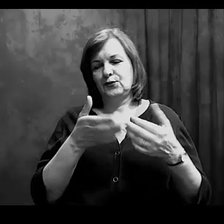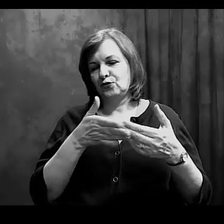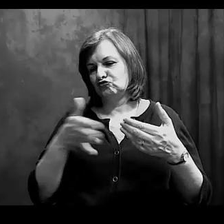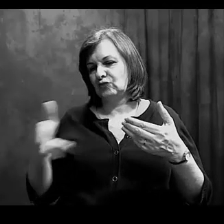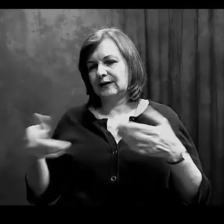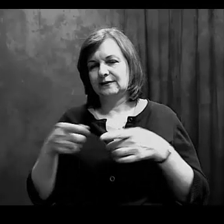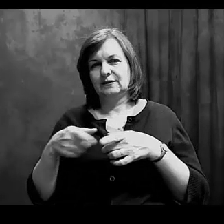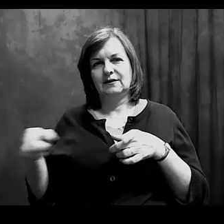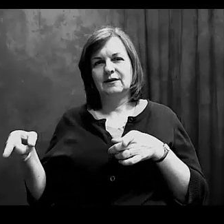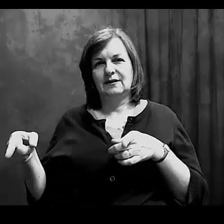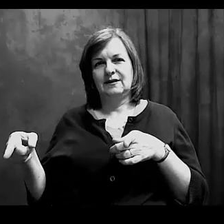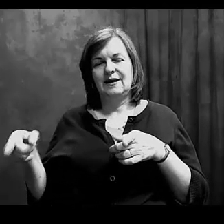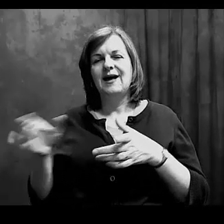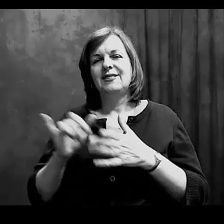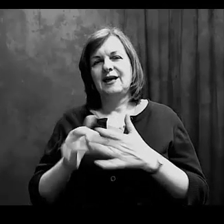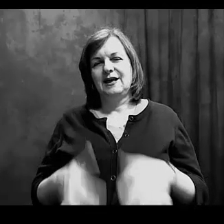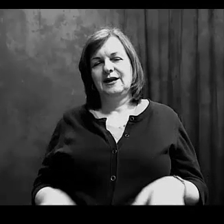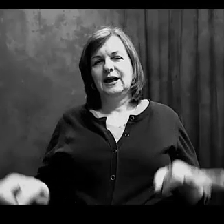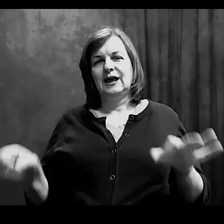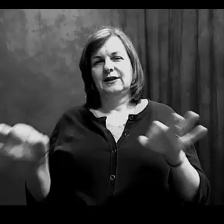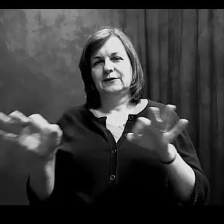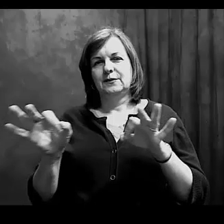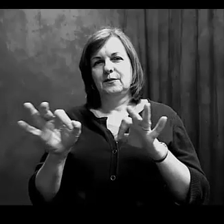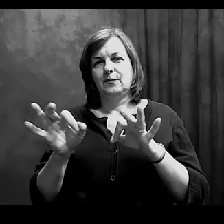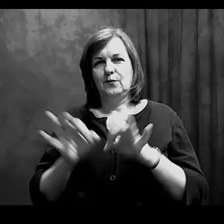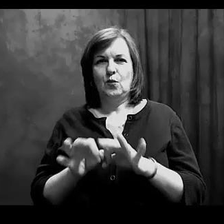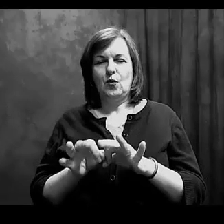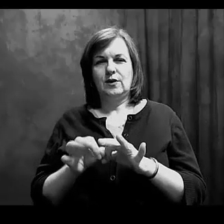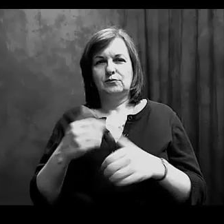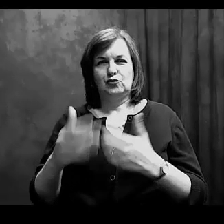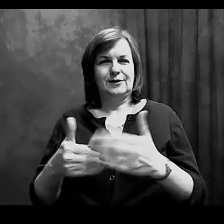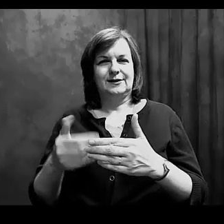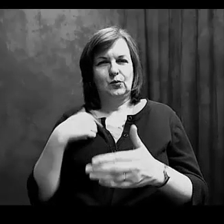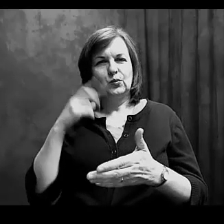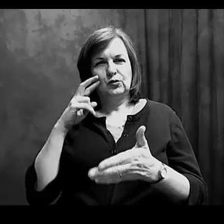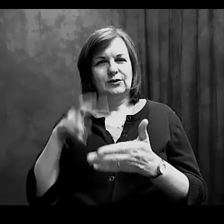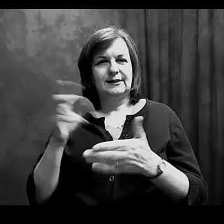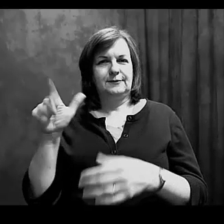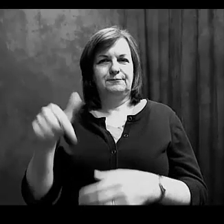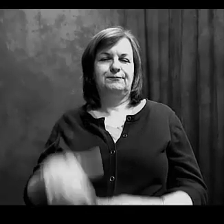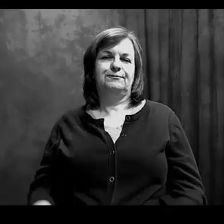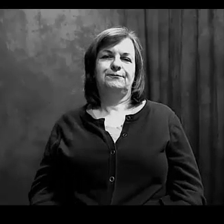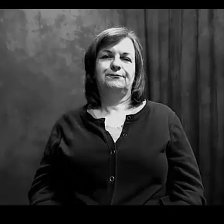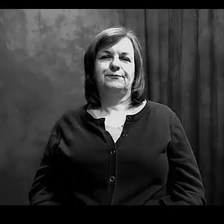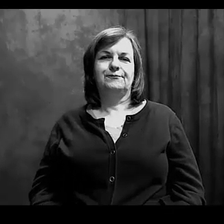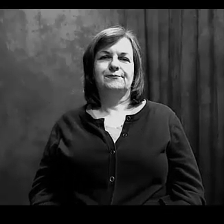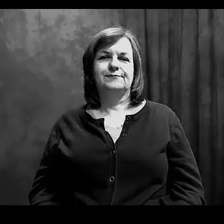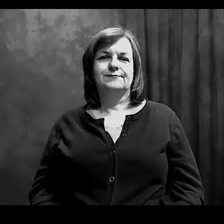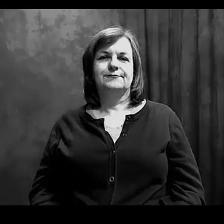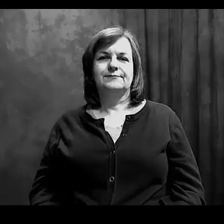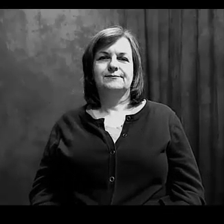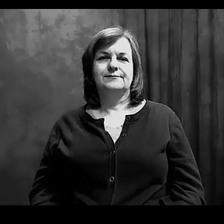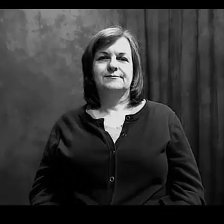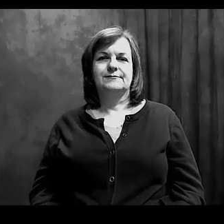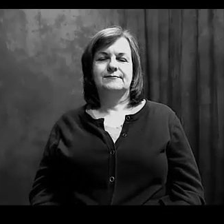of itself. That's going to be a very important point for us to keep track of.